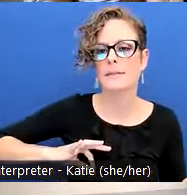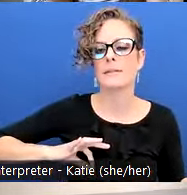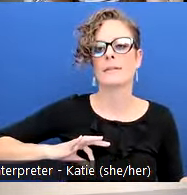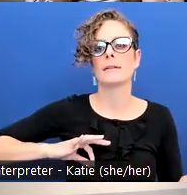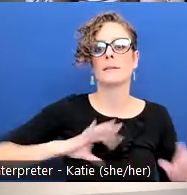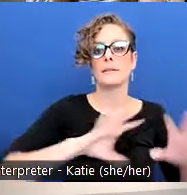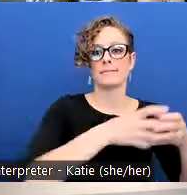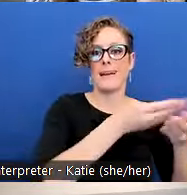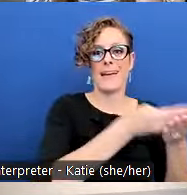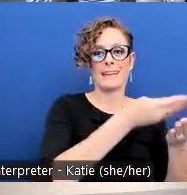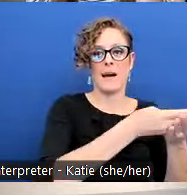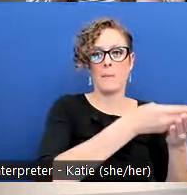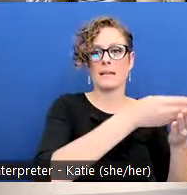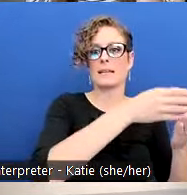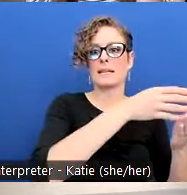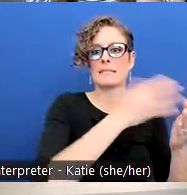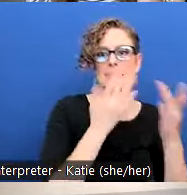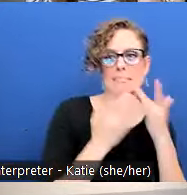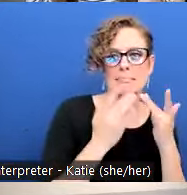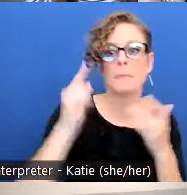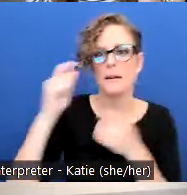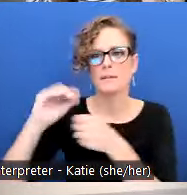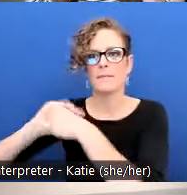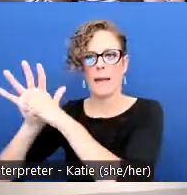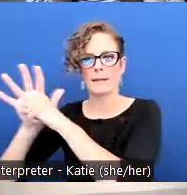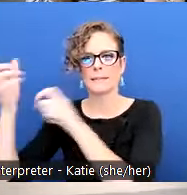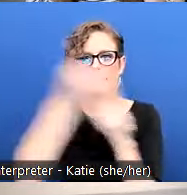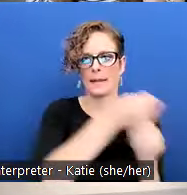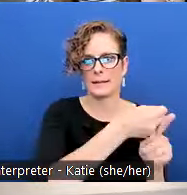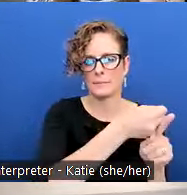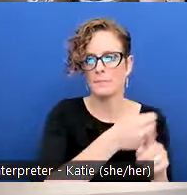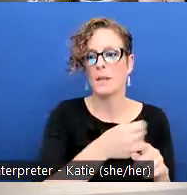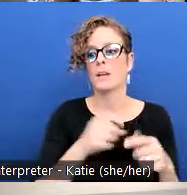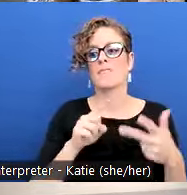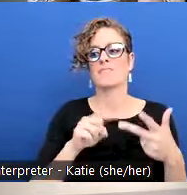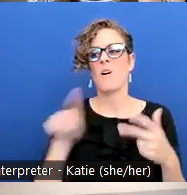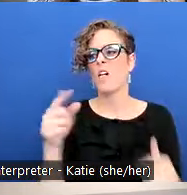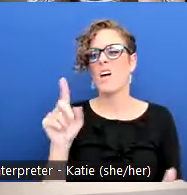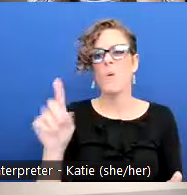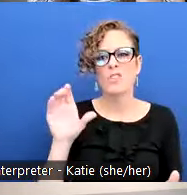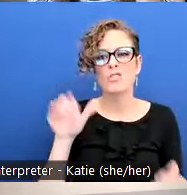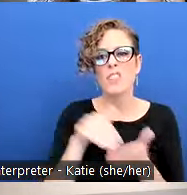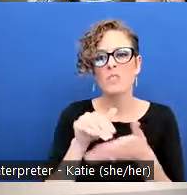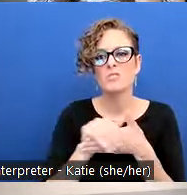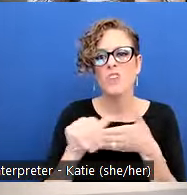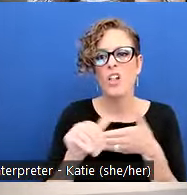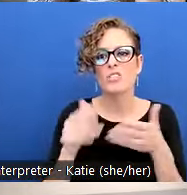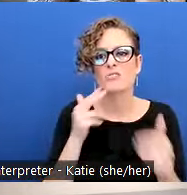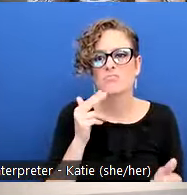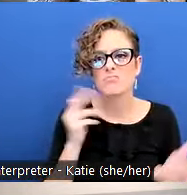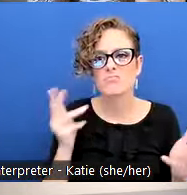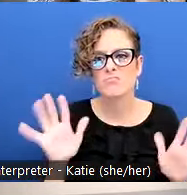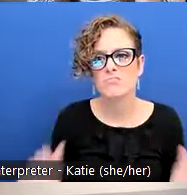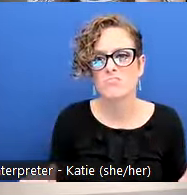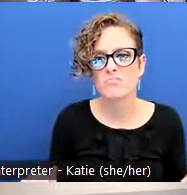the pandemic. So the max grant amount for this one is only $100,000, and it can be